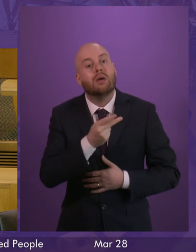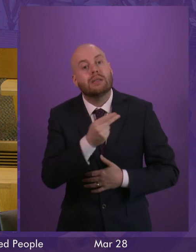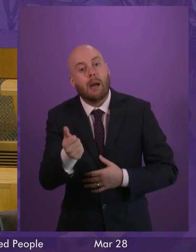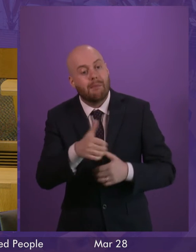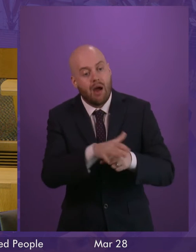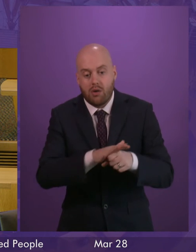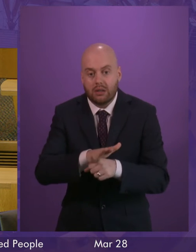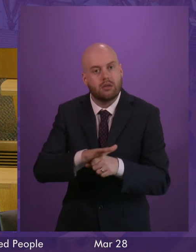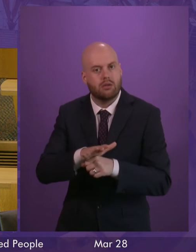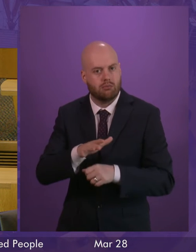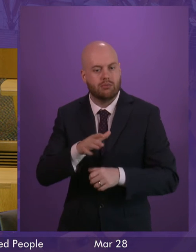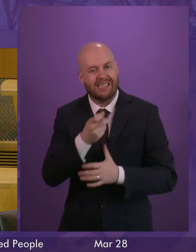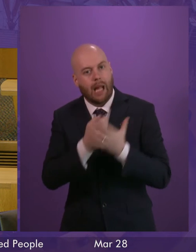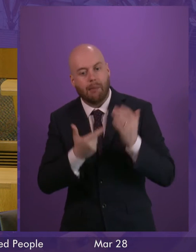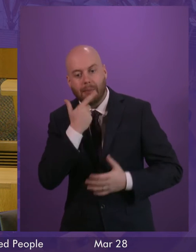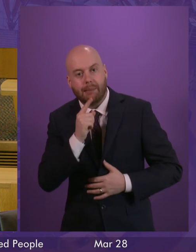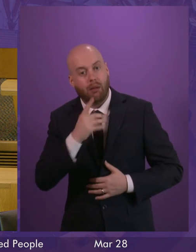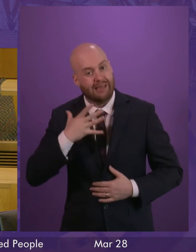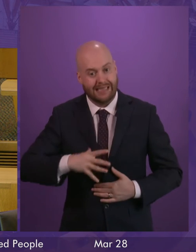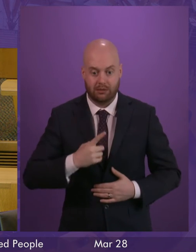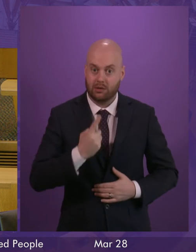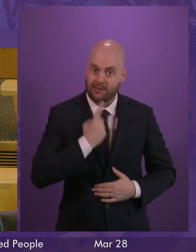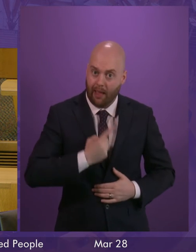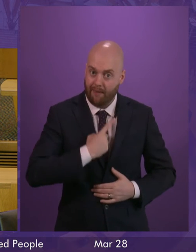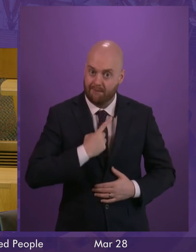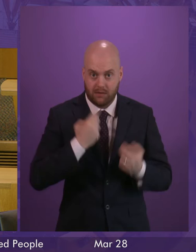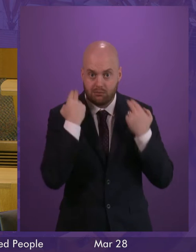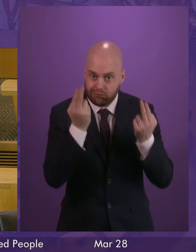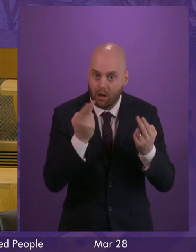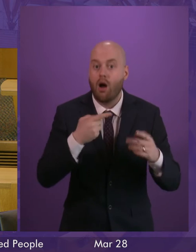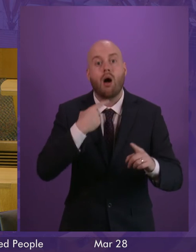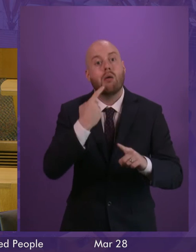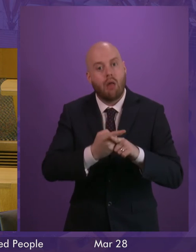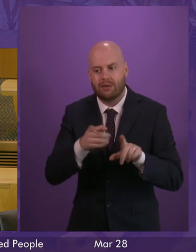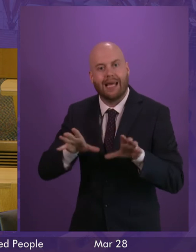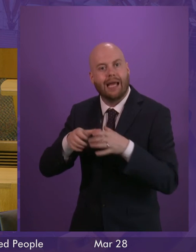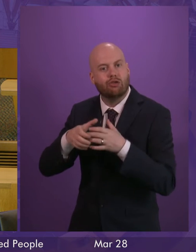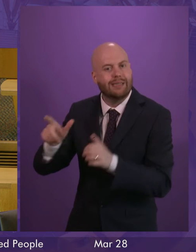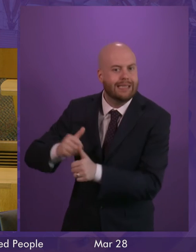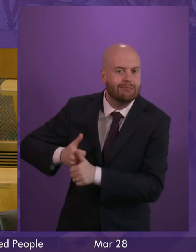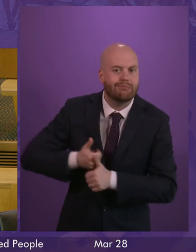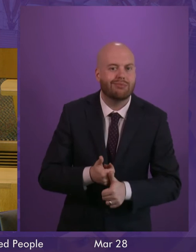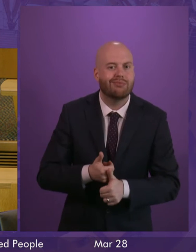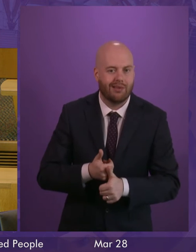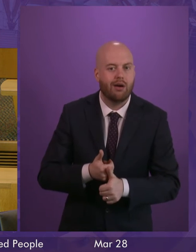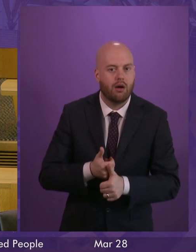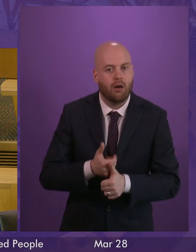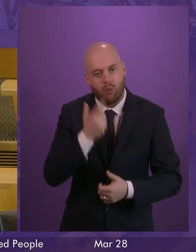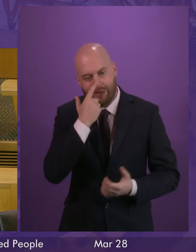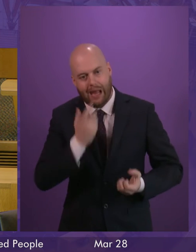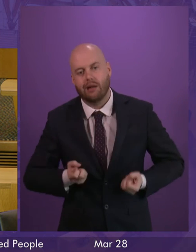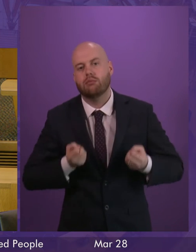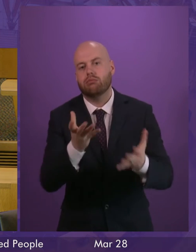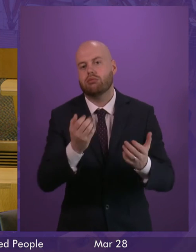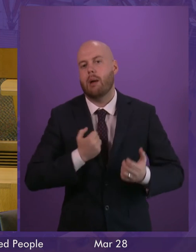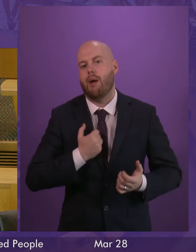-determination and agency. To make one's own decisions, to be heard in one's own voice, has to be at the fabric of our human